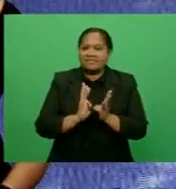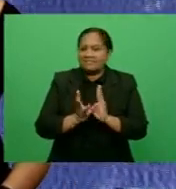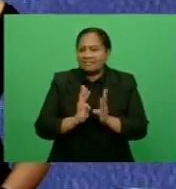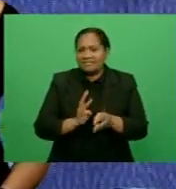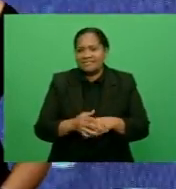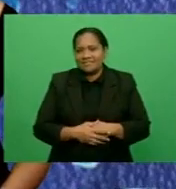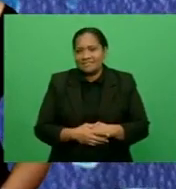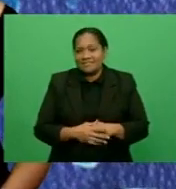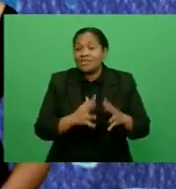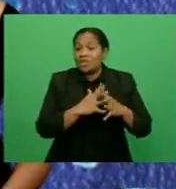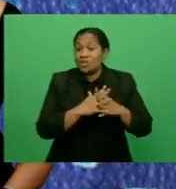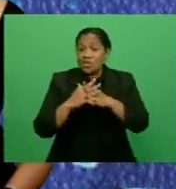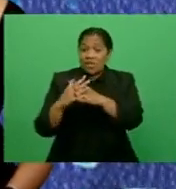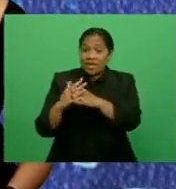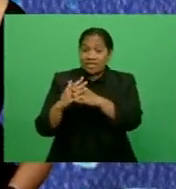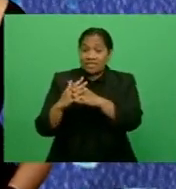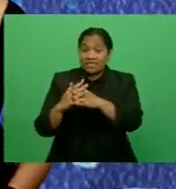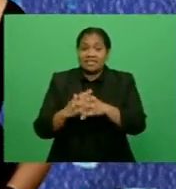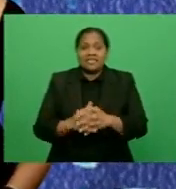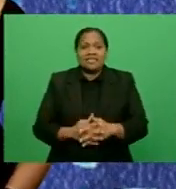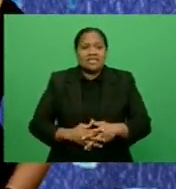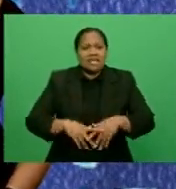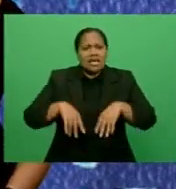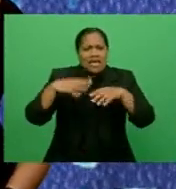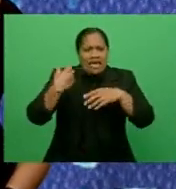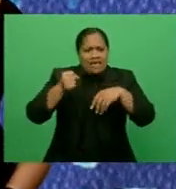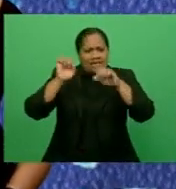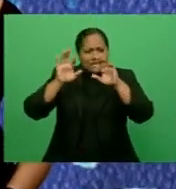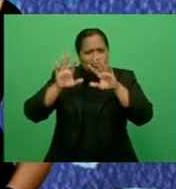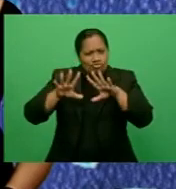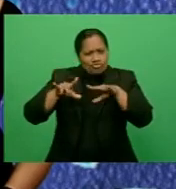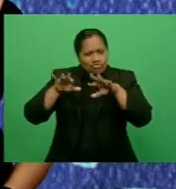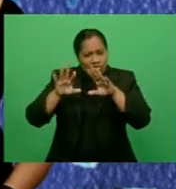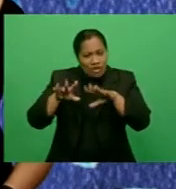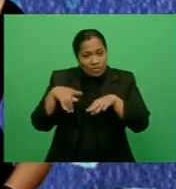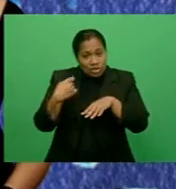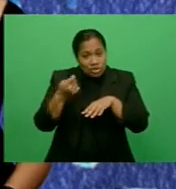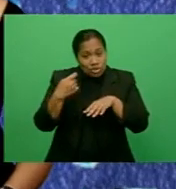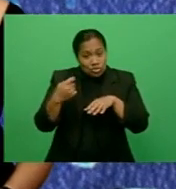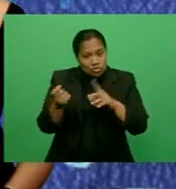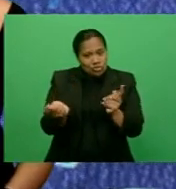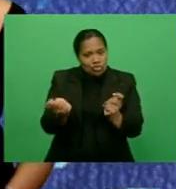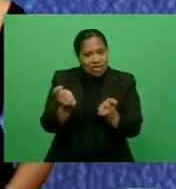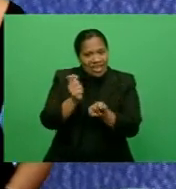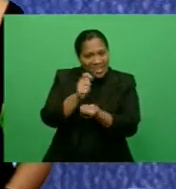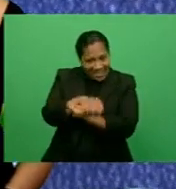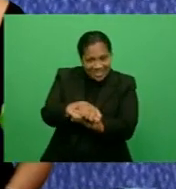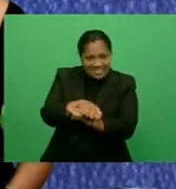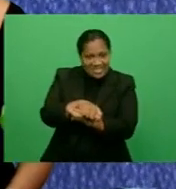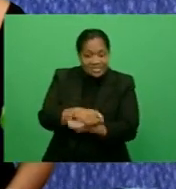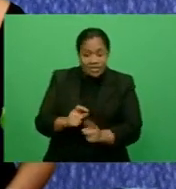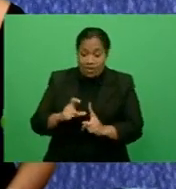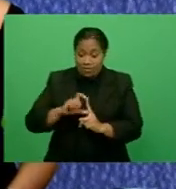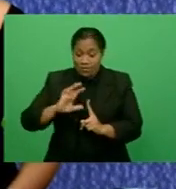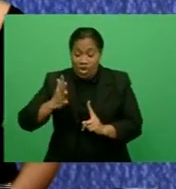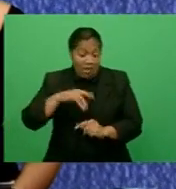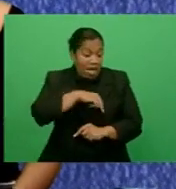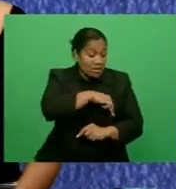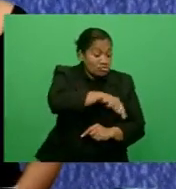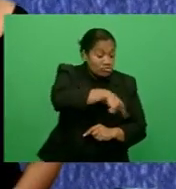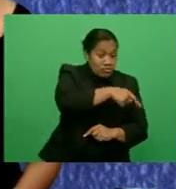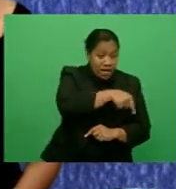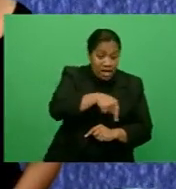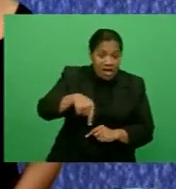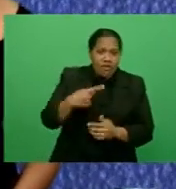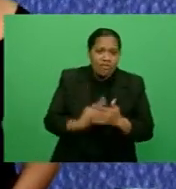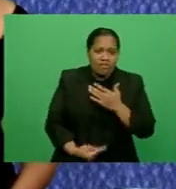In the west, few odd spots of showers that should change soon. East west from back harbor to super looks like mother